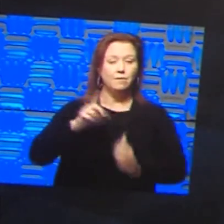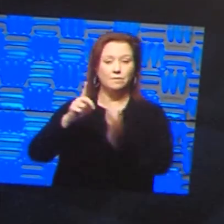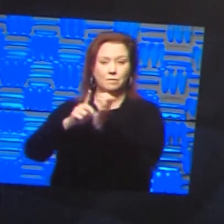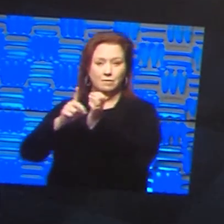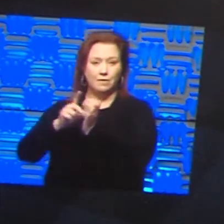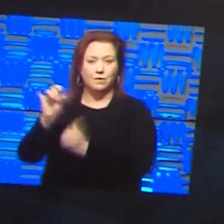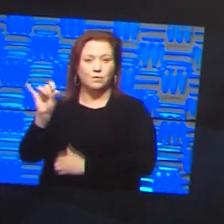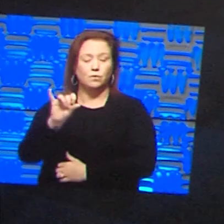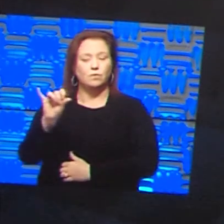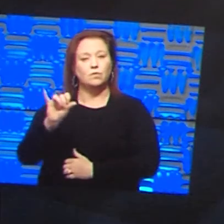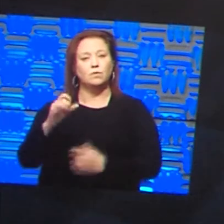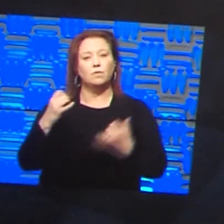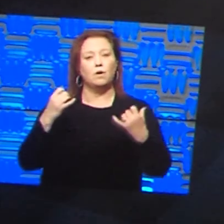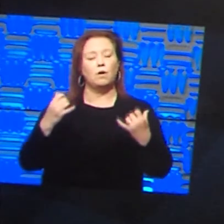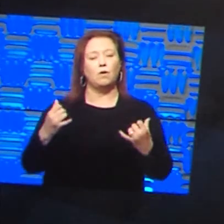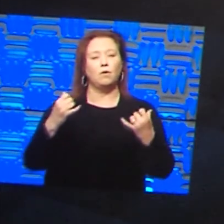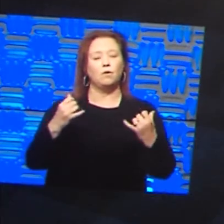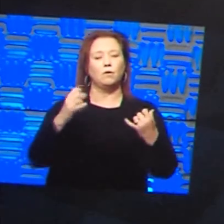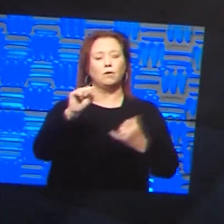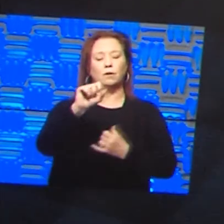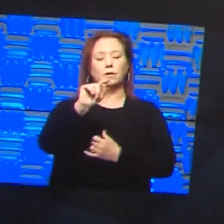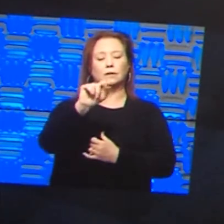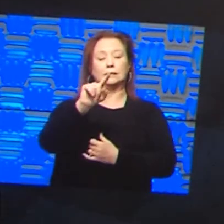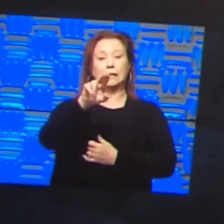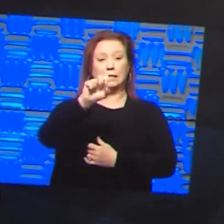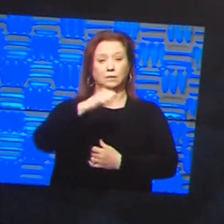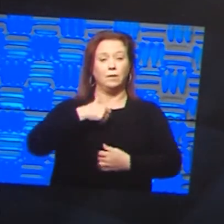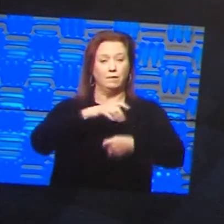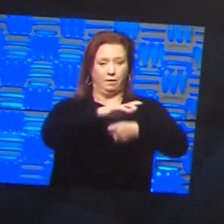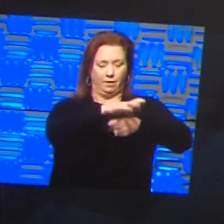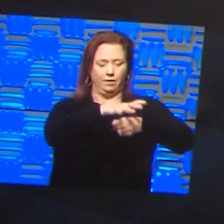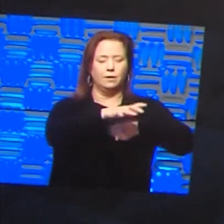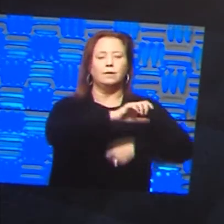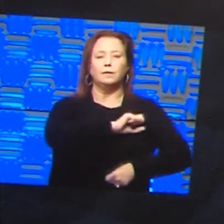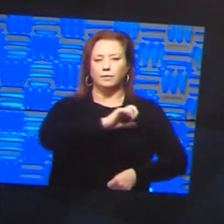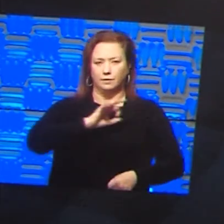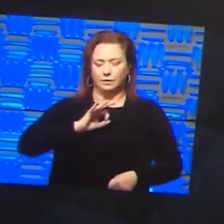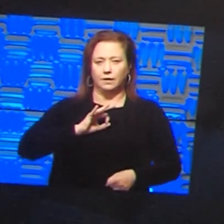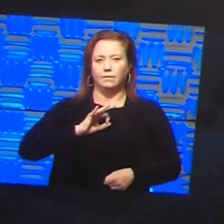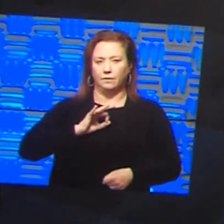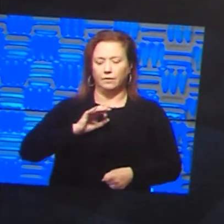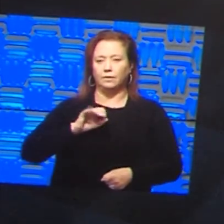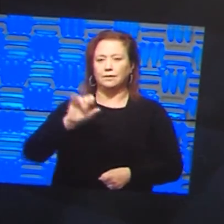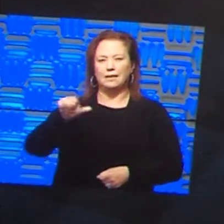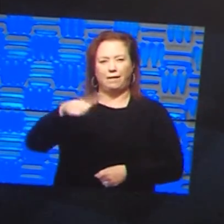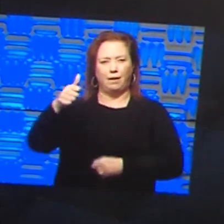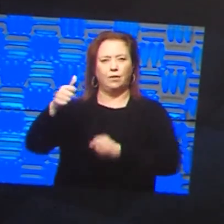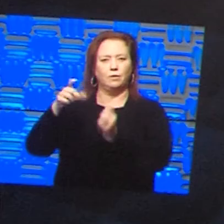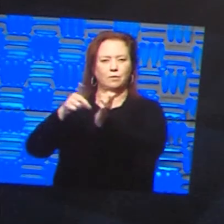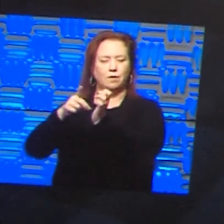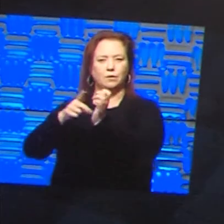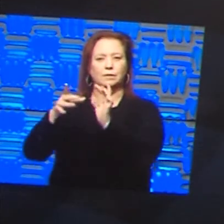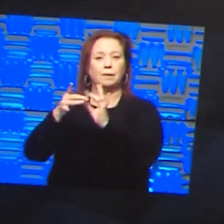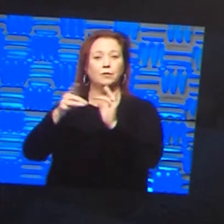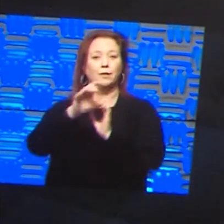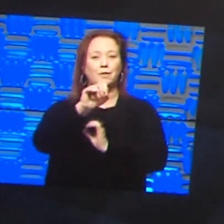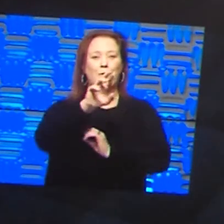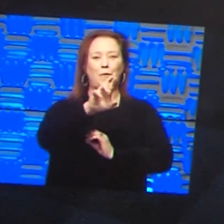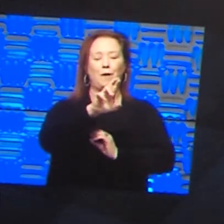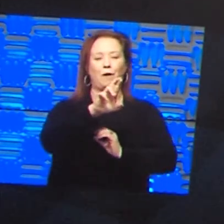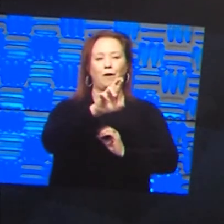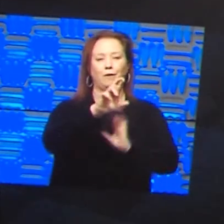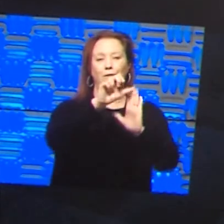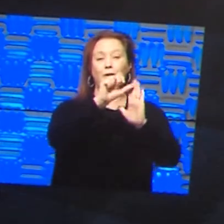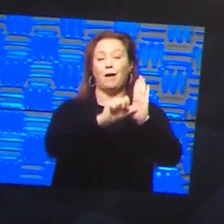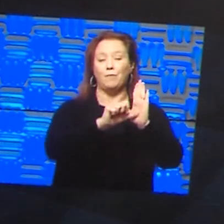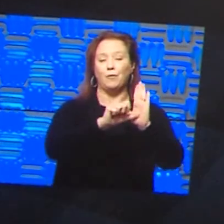both with nursing staff and providers. Our current status is we have adequate staff, and like the other physicians